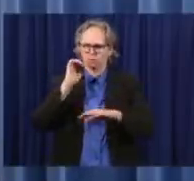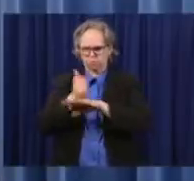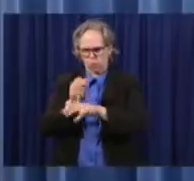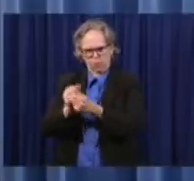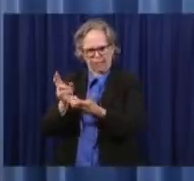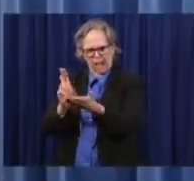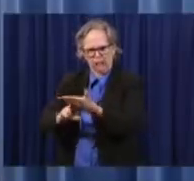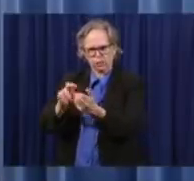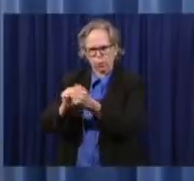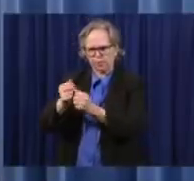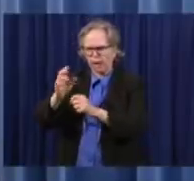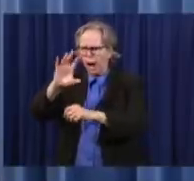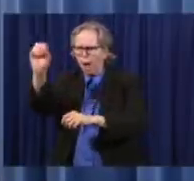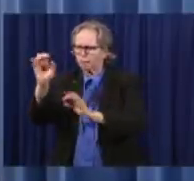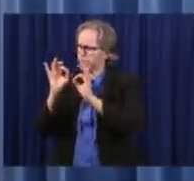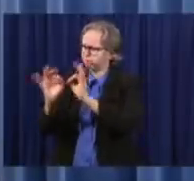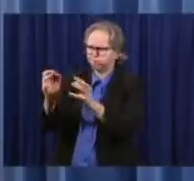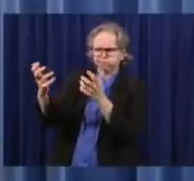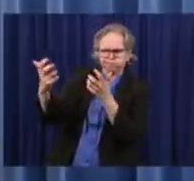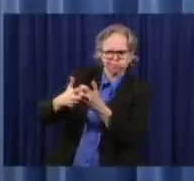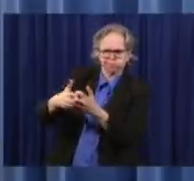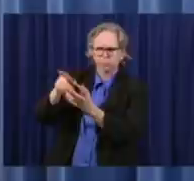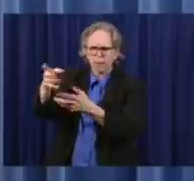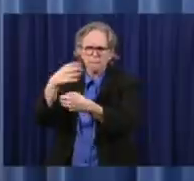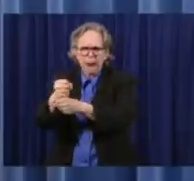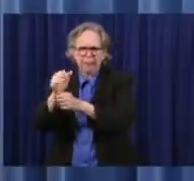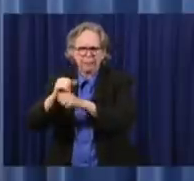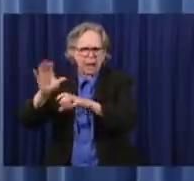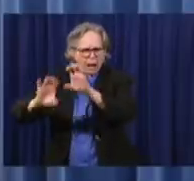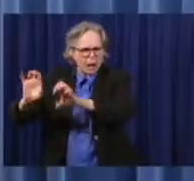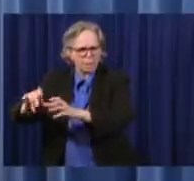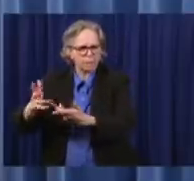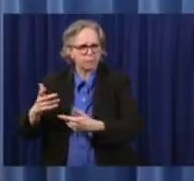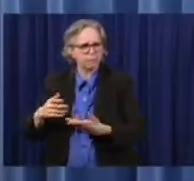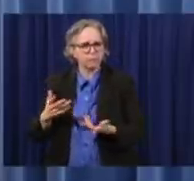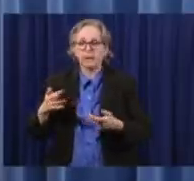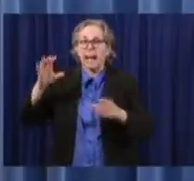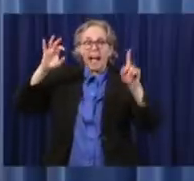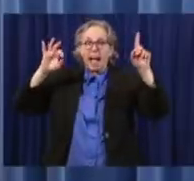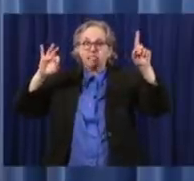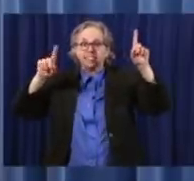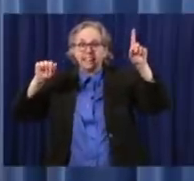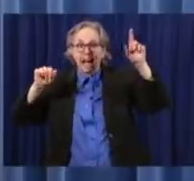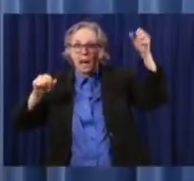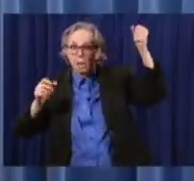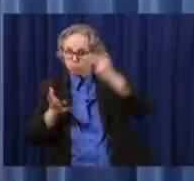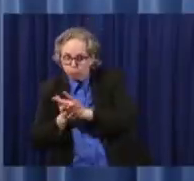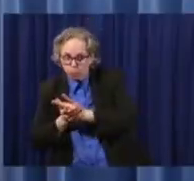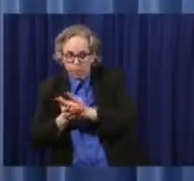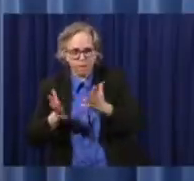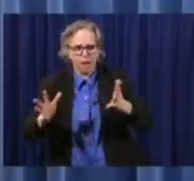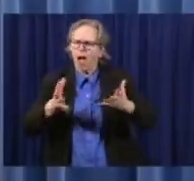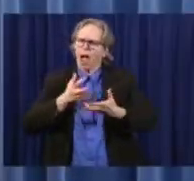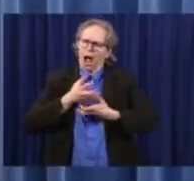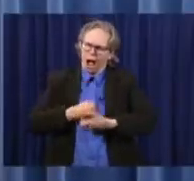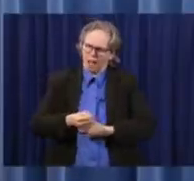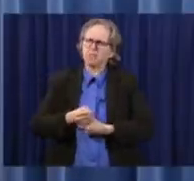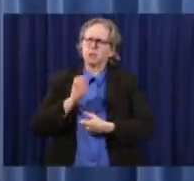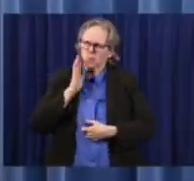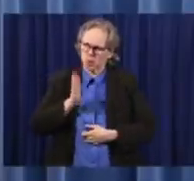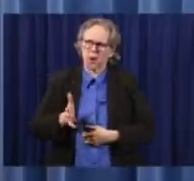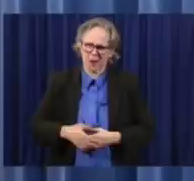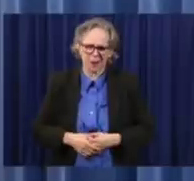we know can produce this, where the FDA has approved what they do, you know, I feel very confident about that. The